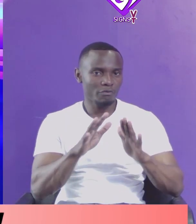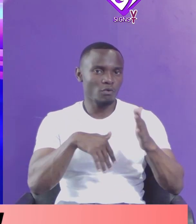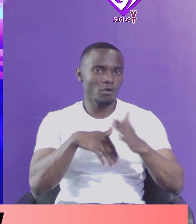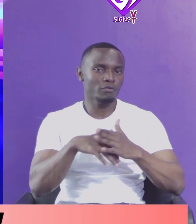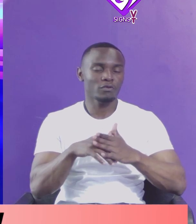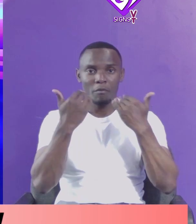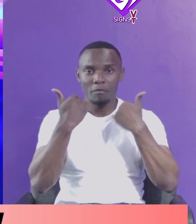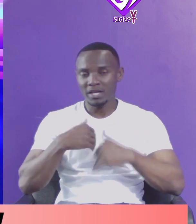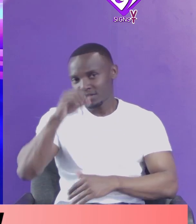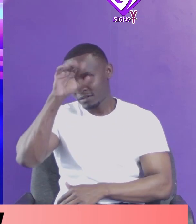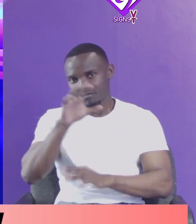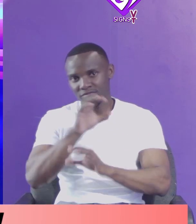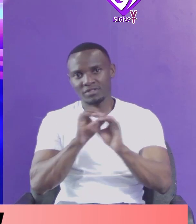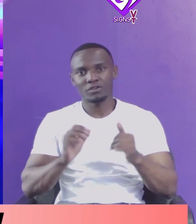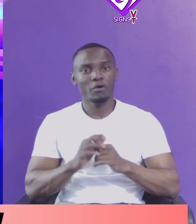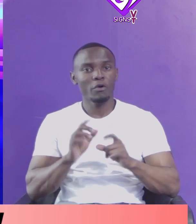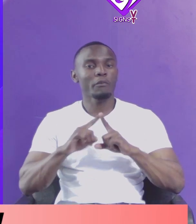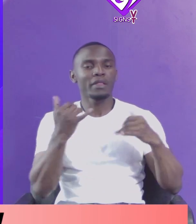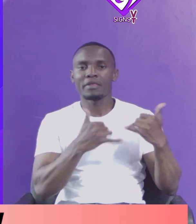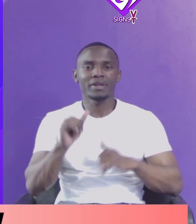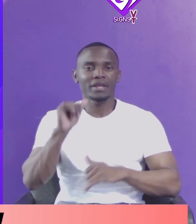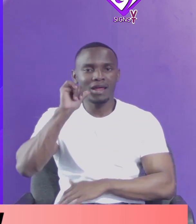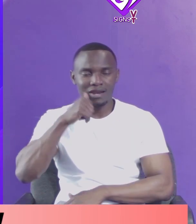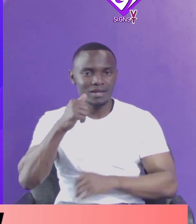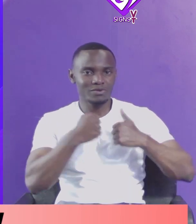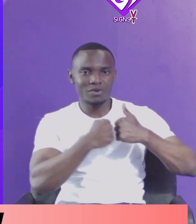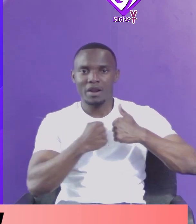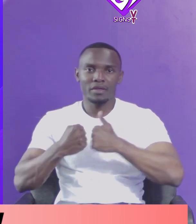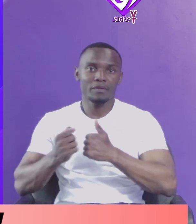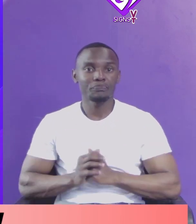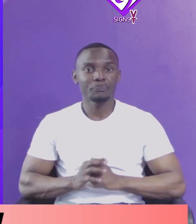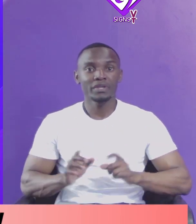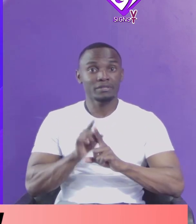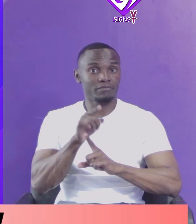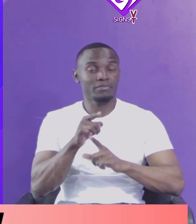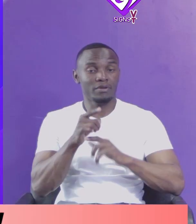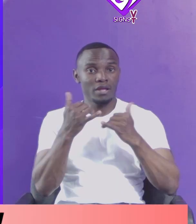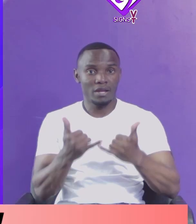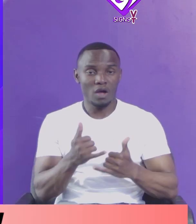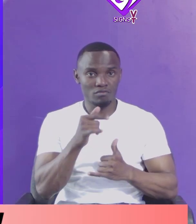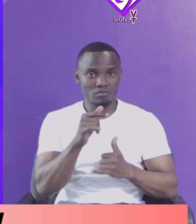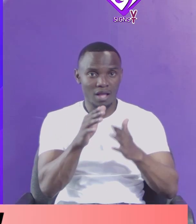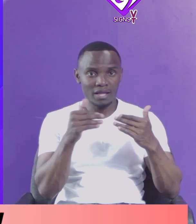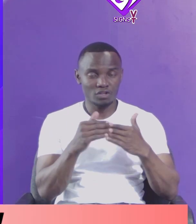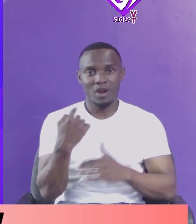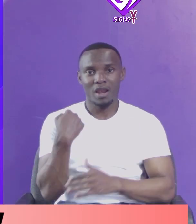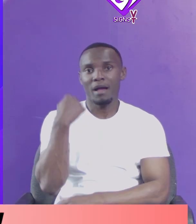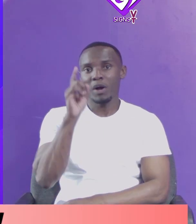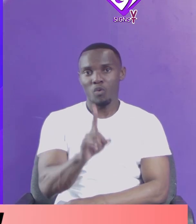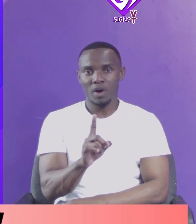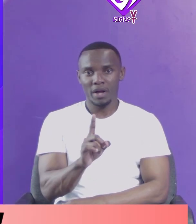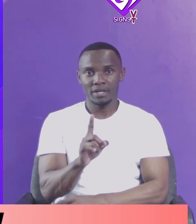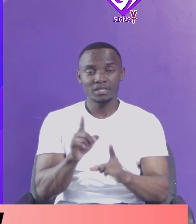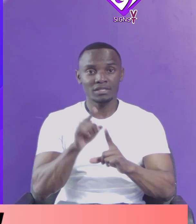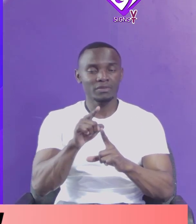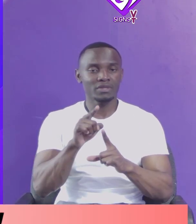really played a really nice game. I mean, coming up to the game, they're leading as far as the Premier League is concerned, top of the table. Yeah. This win pushed them to